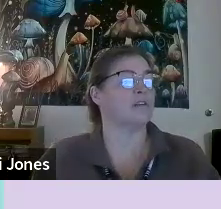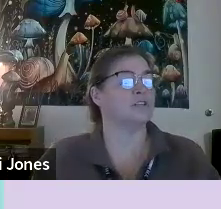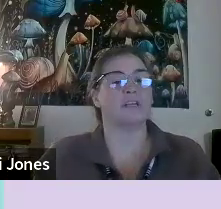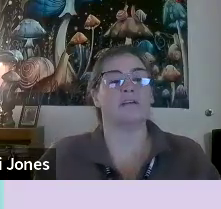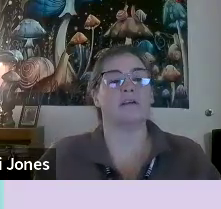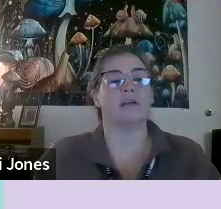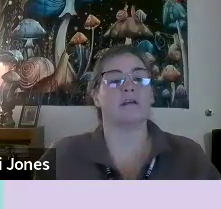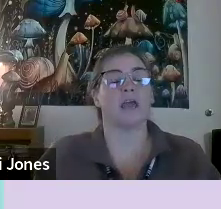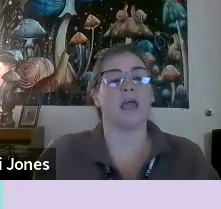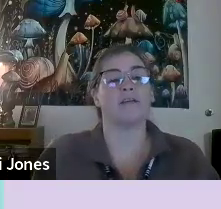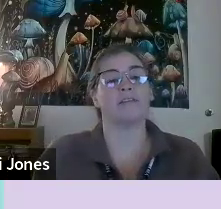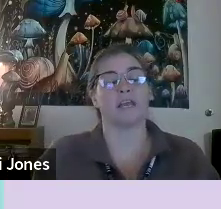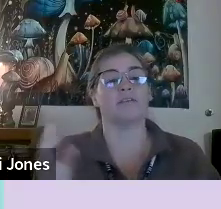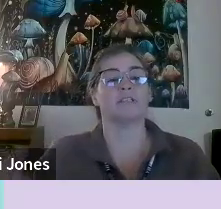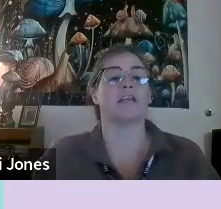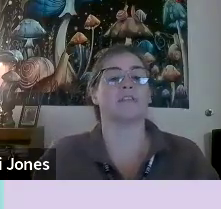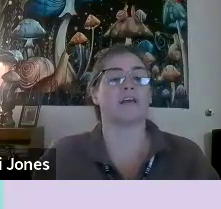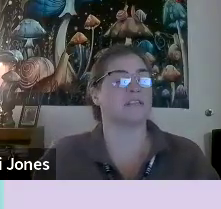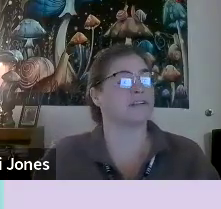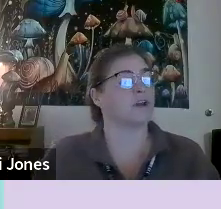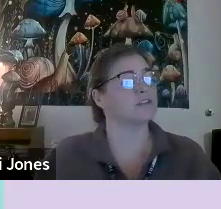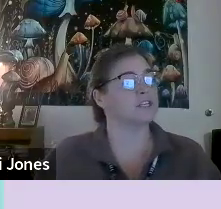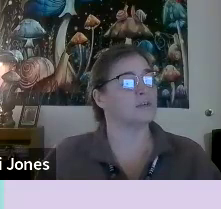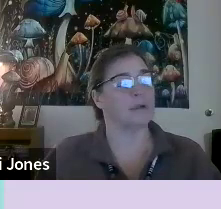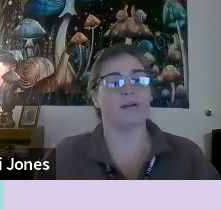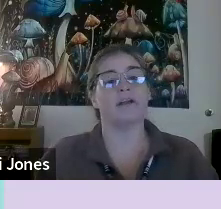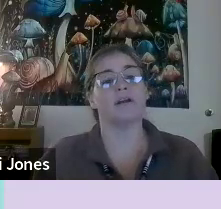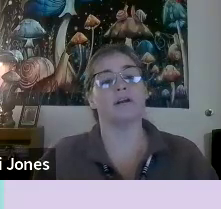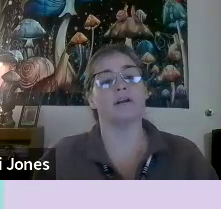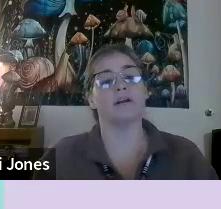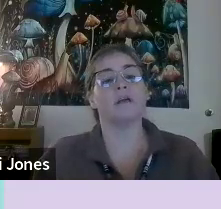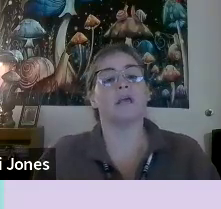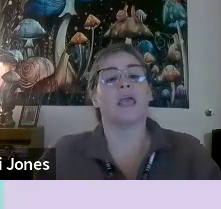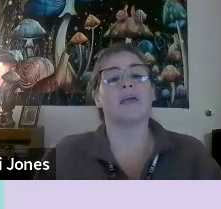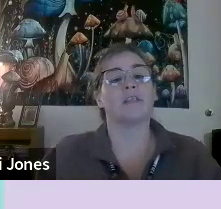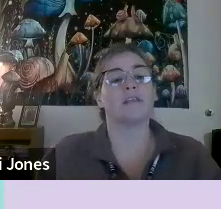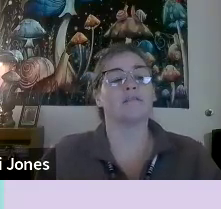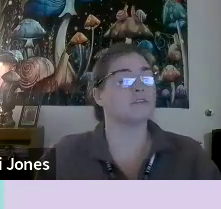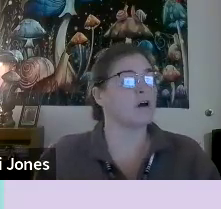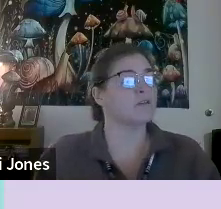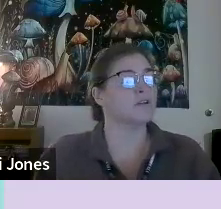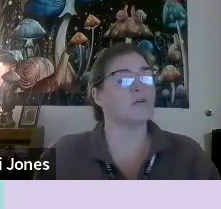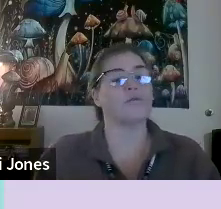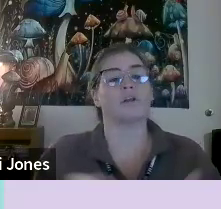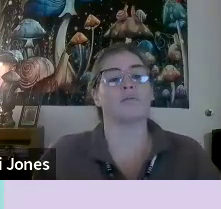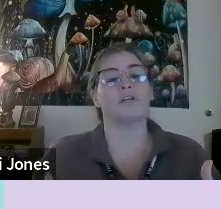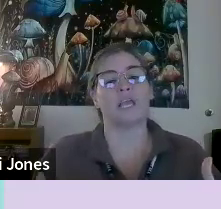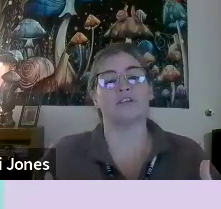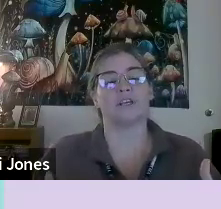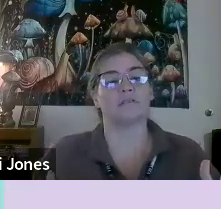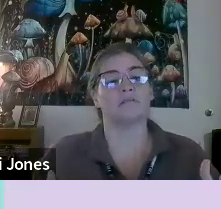to technology. And on the other side of that, technology is a barrier. And then there's